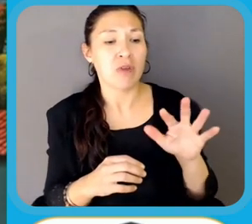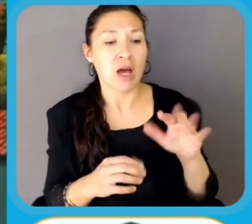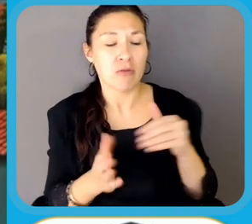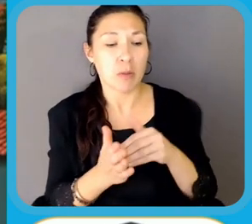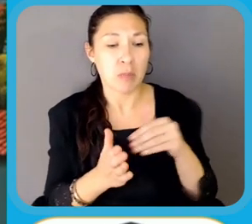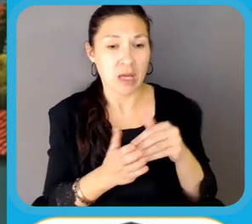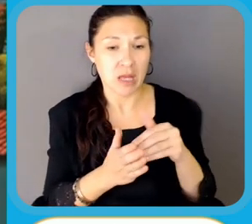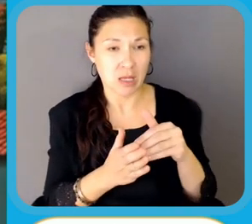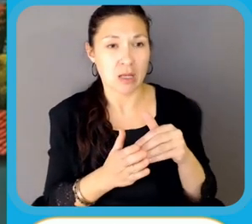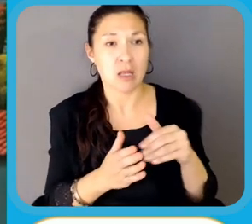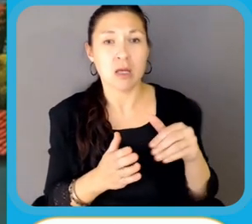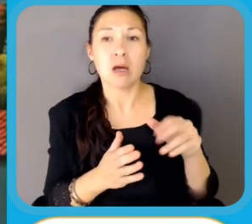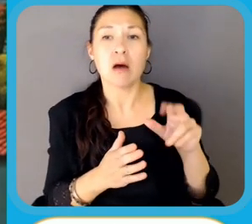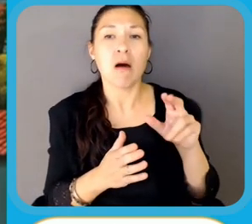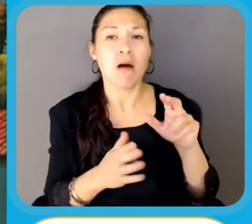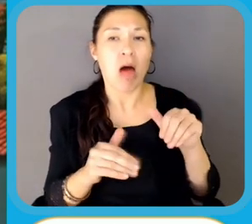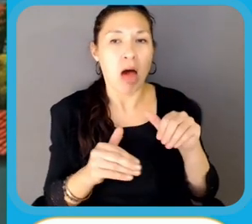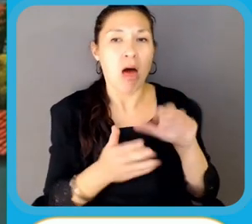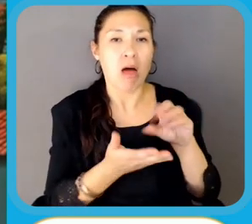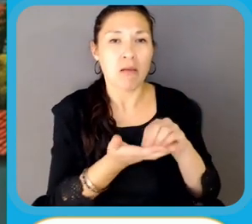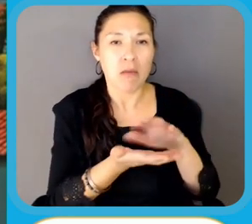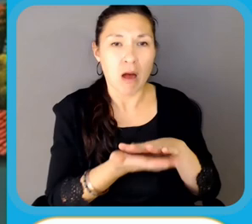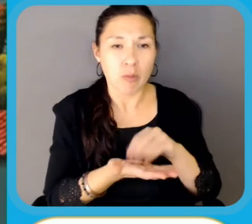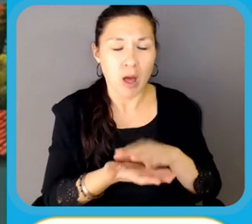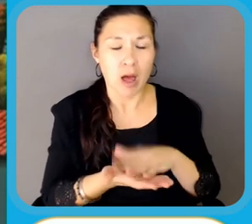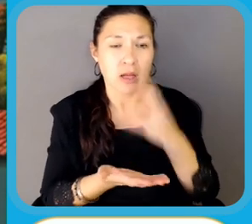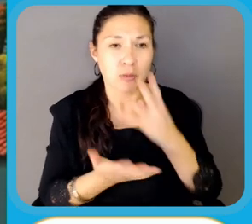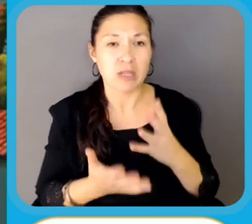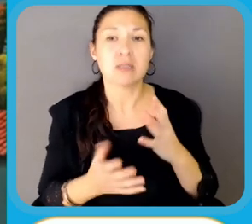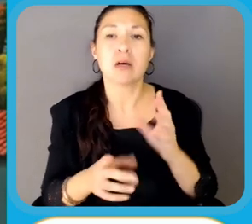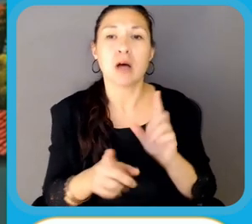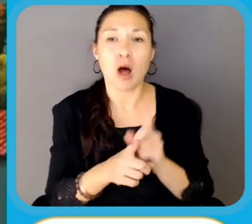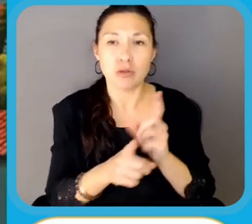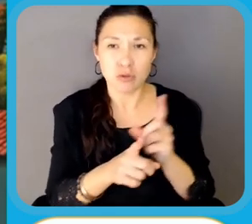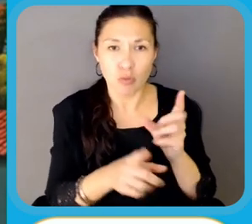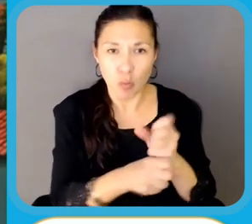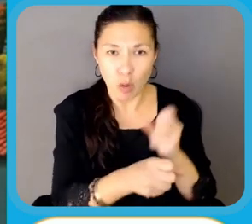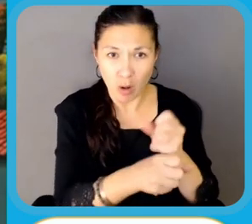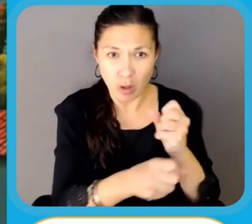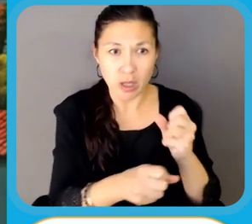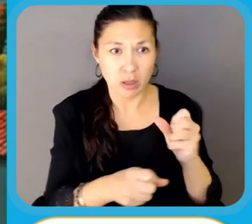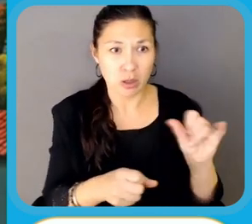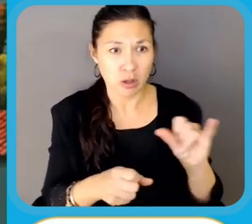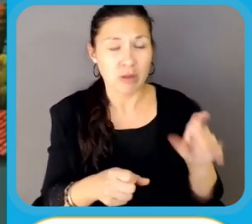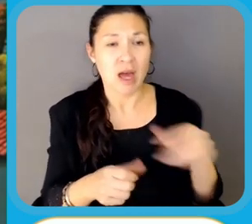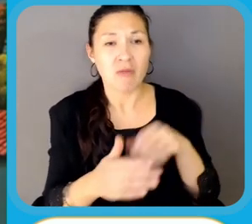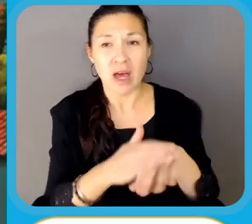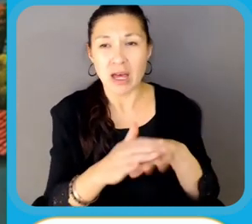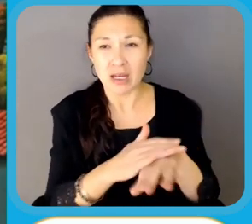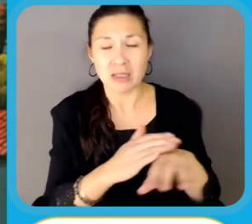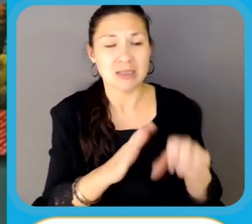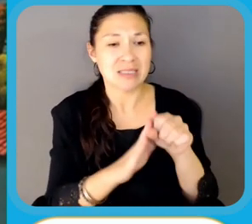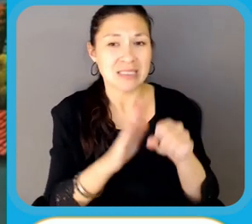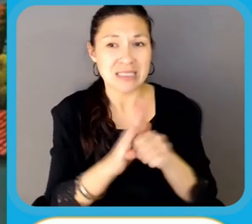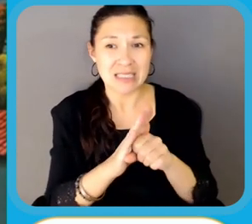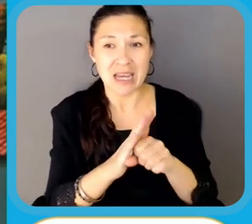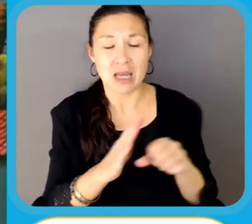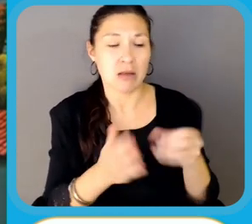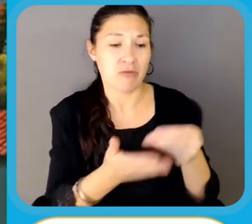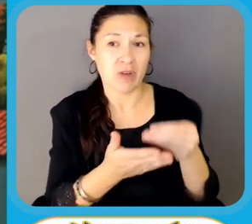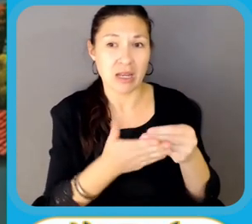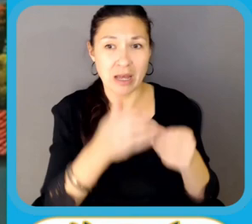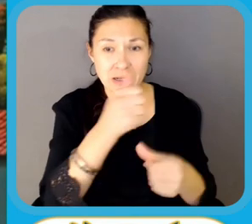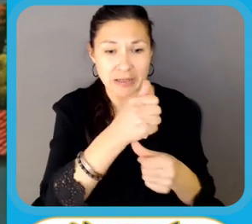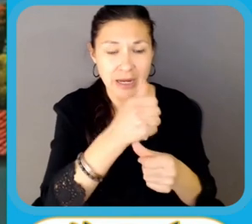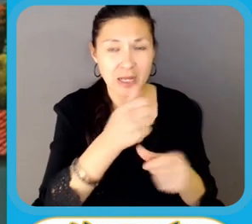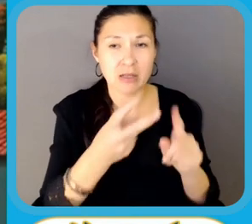have also won significant victories. Today, undocumented immigrant youth have access to state financial aid, state in-state tuition,